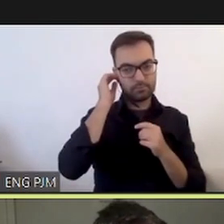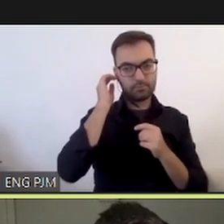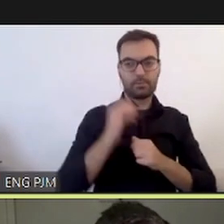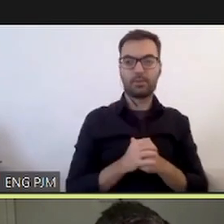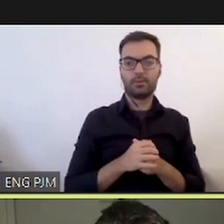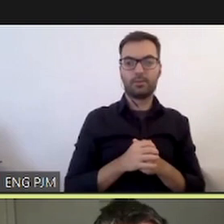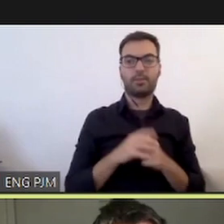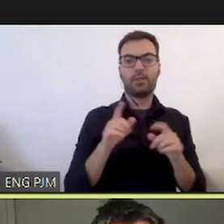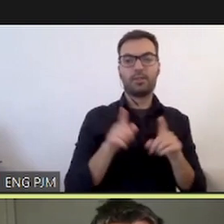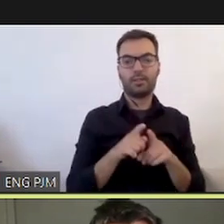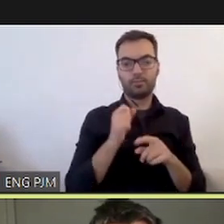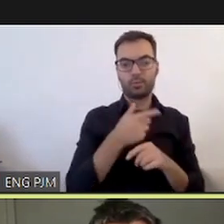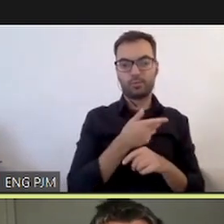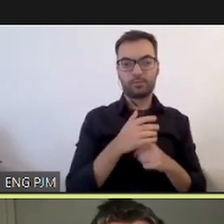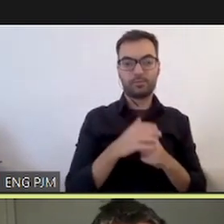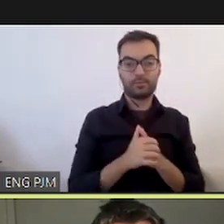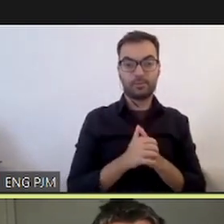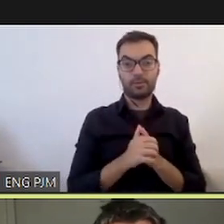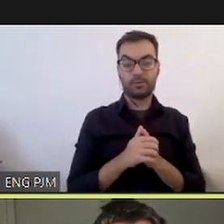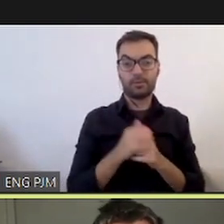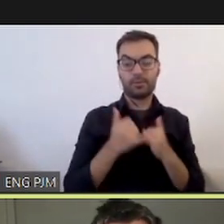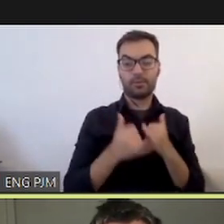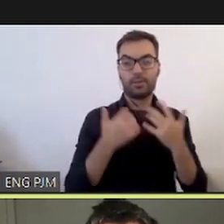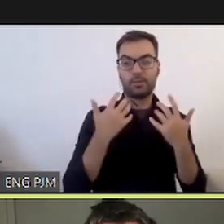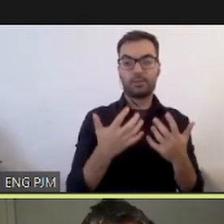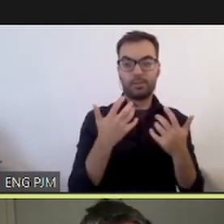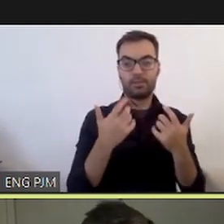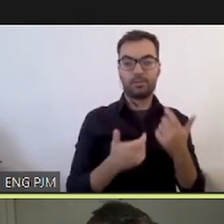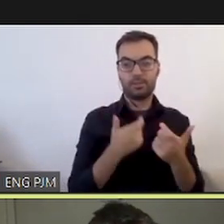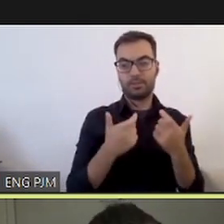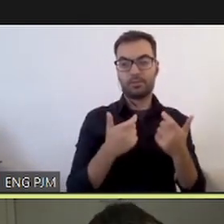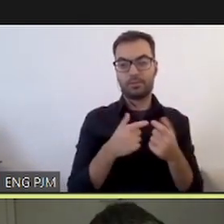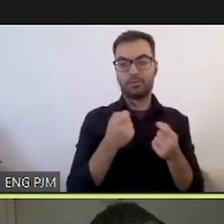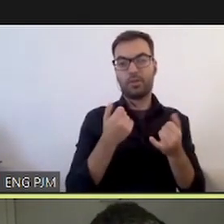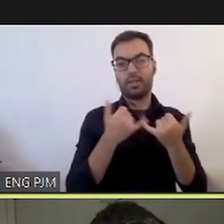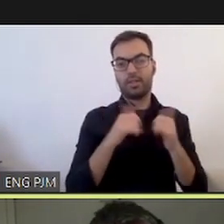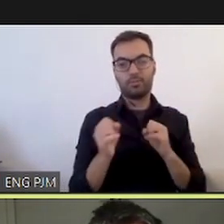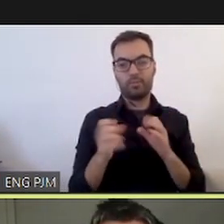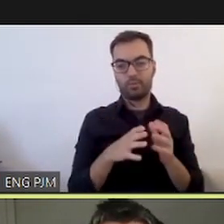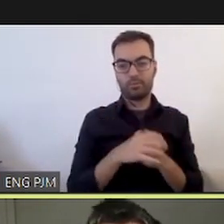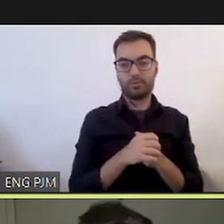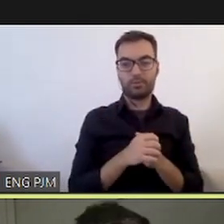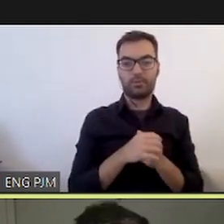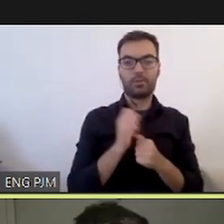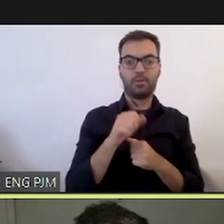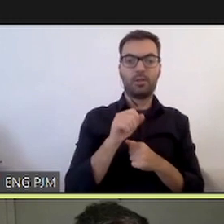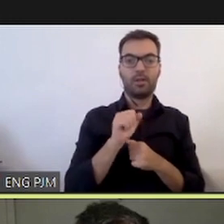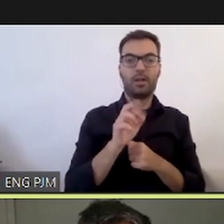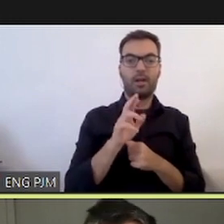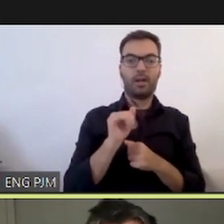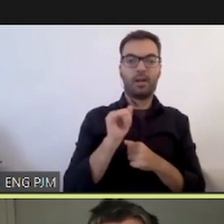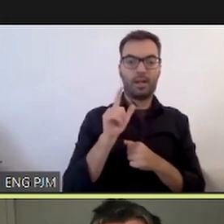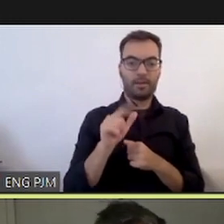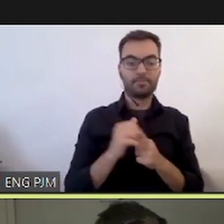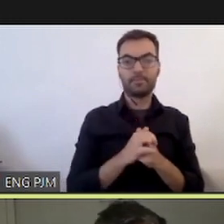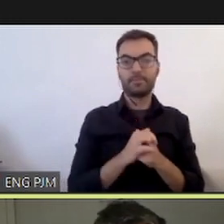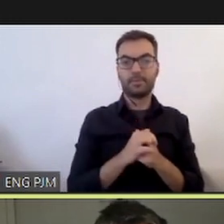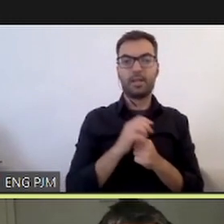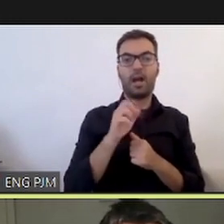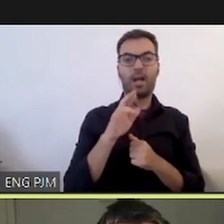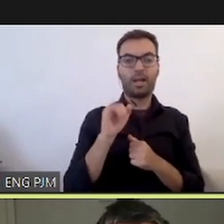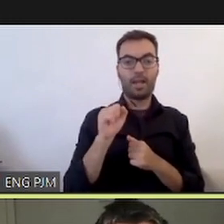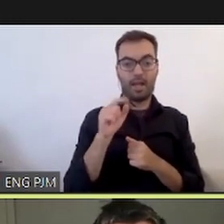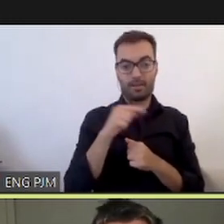but also if you want to do this at slightly different, there is an ARIA label. But for the